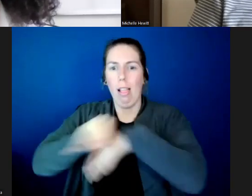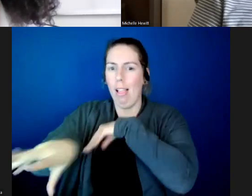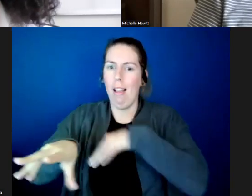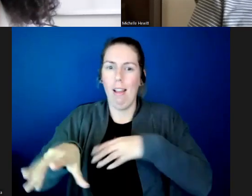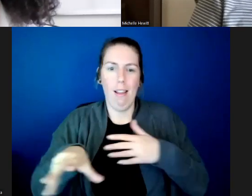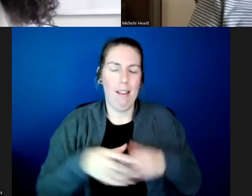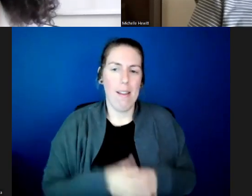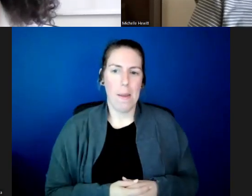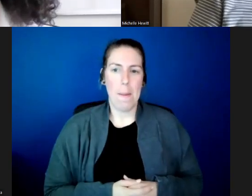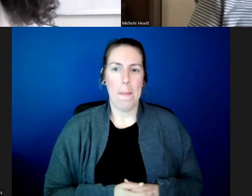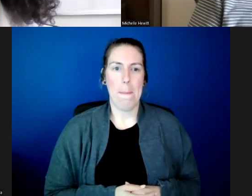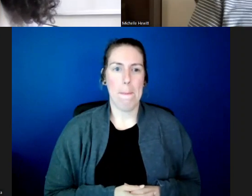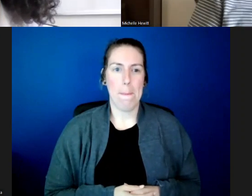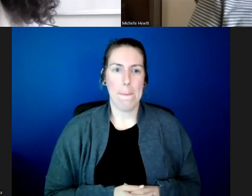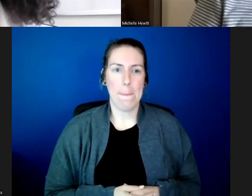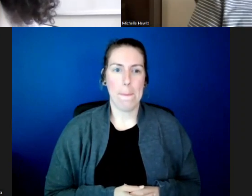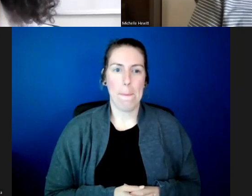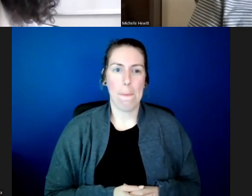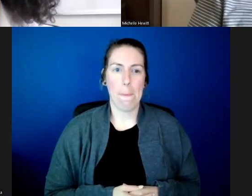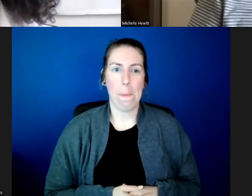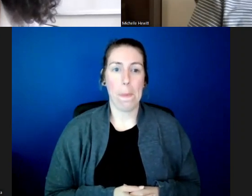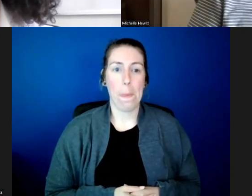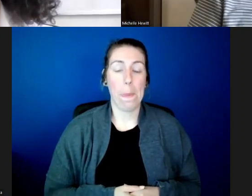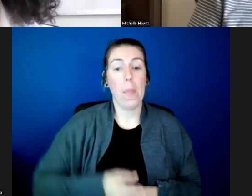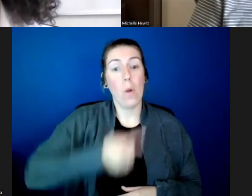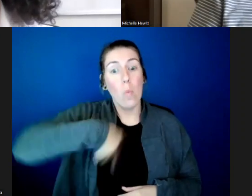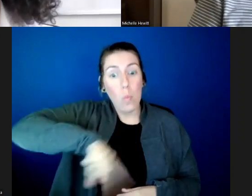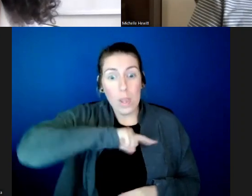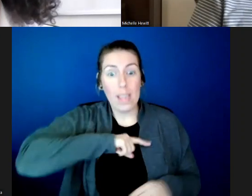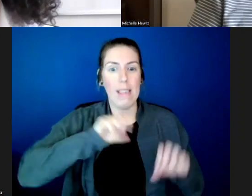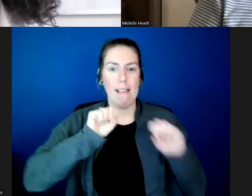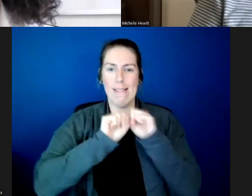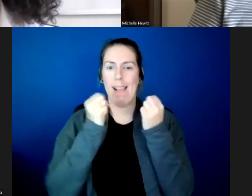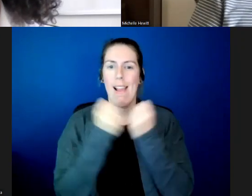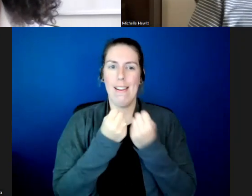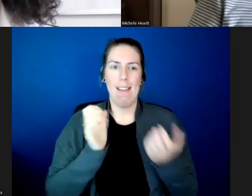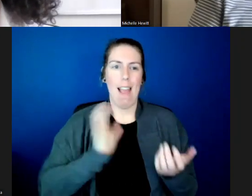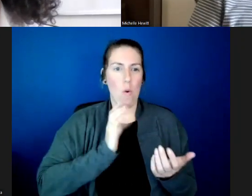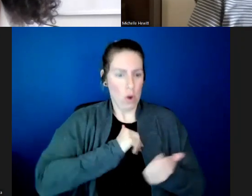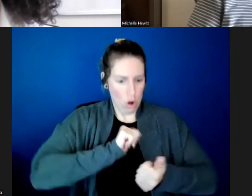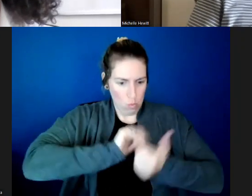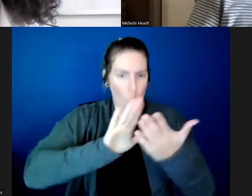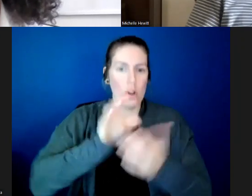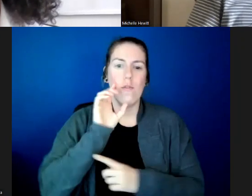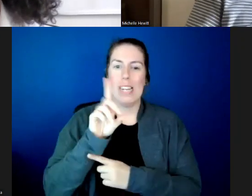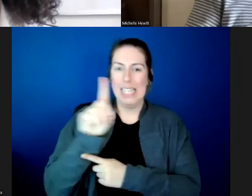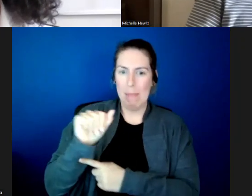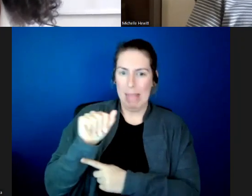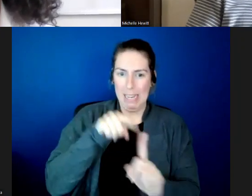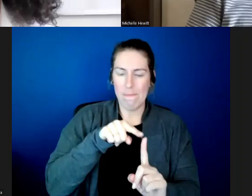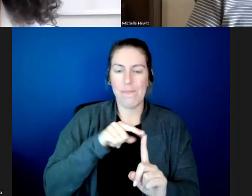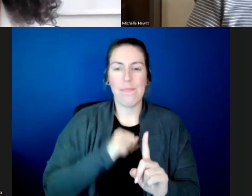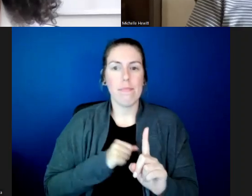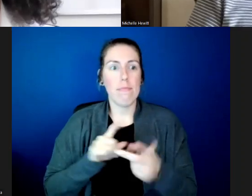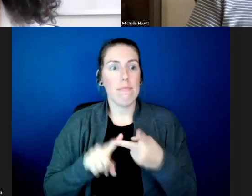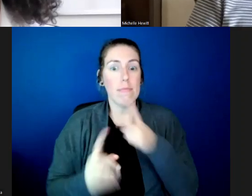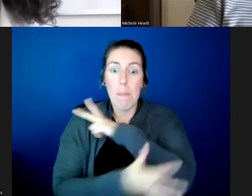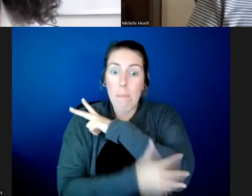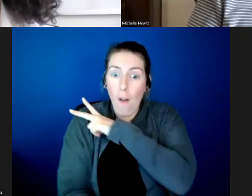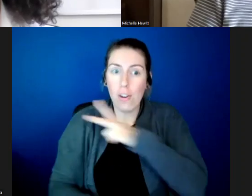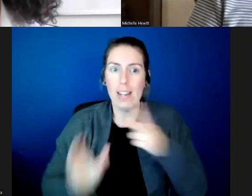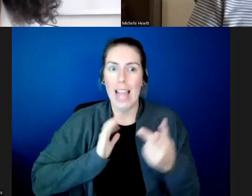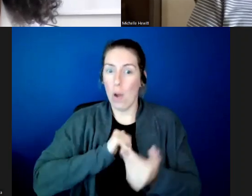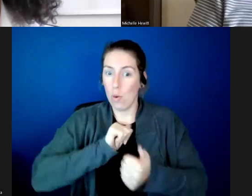how we as a society approach disability and how we as a society approach poverty.